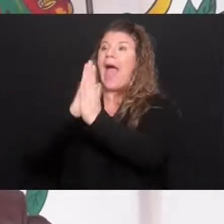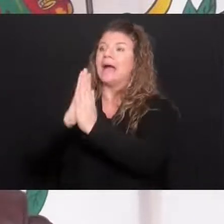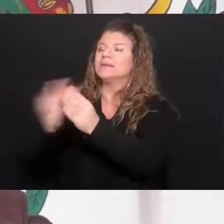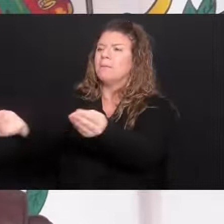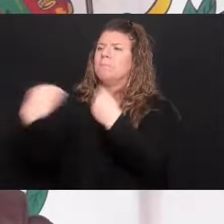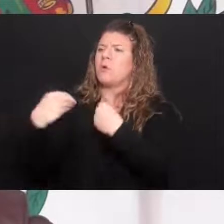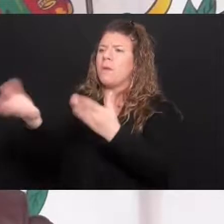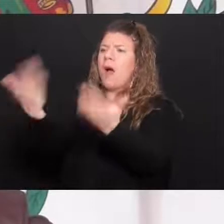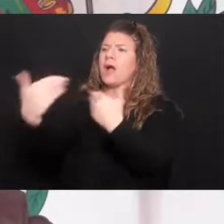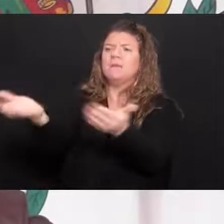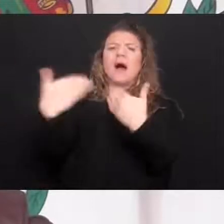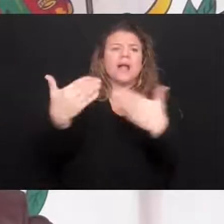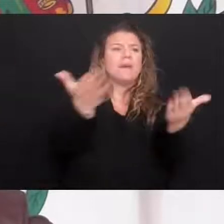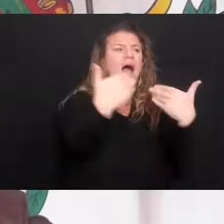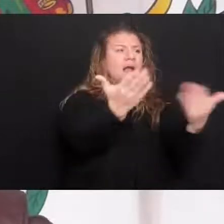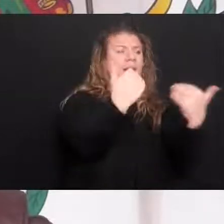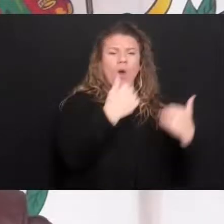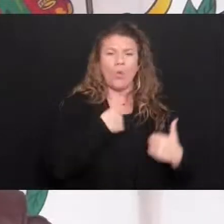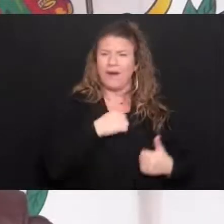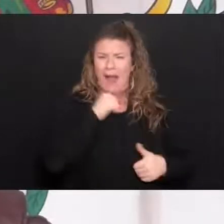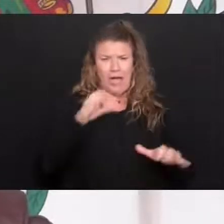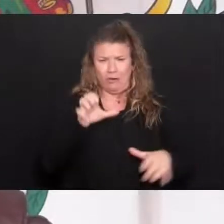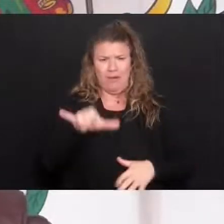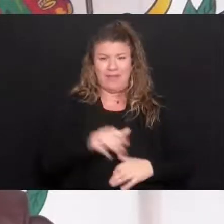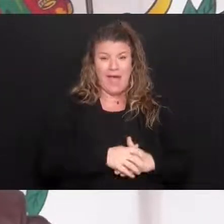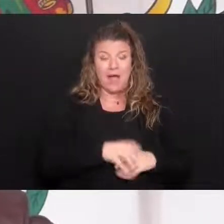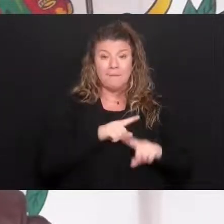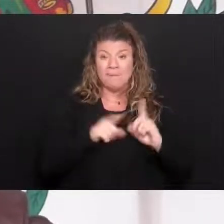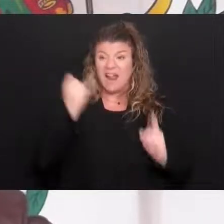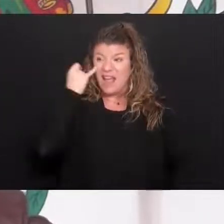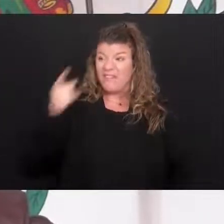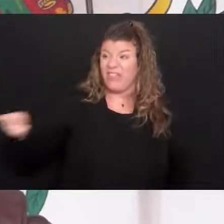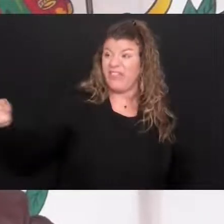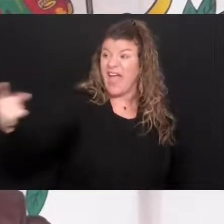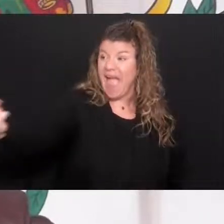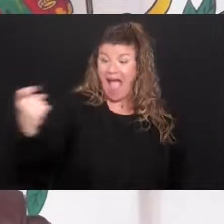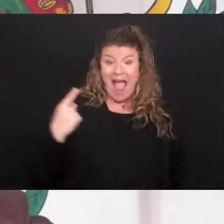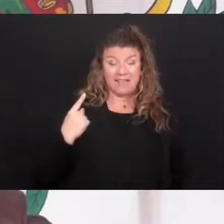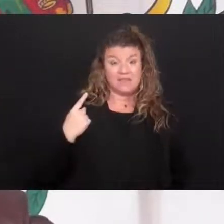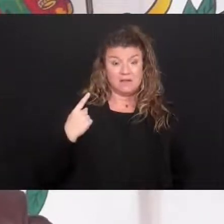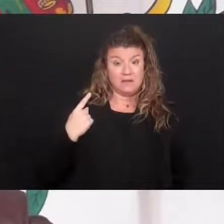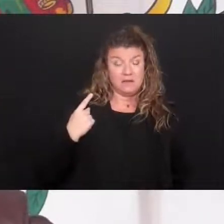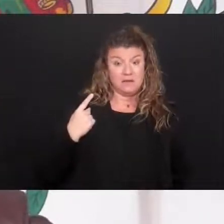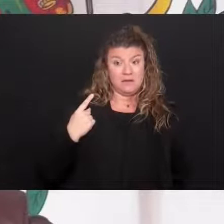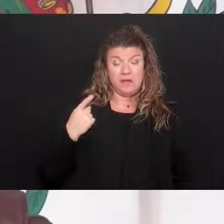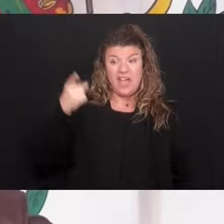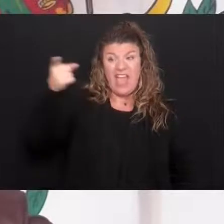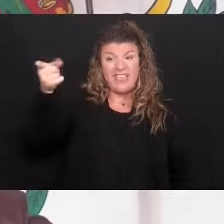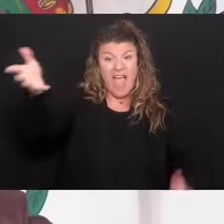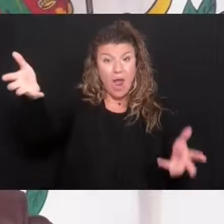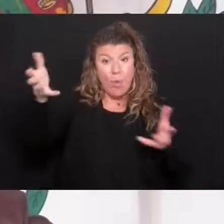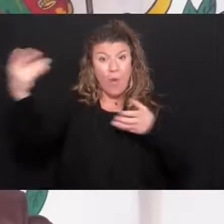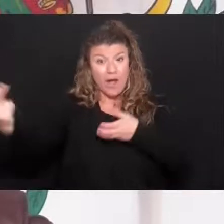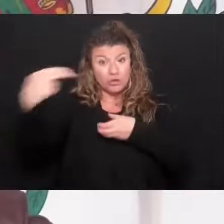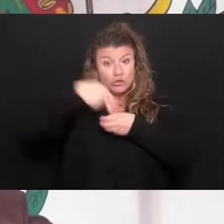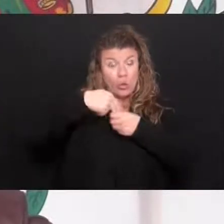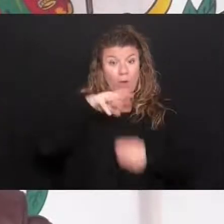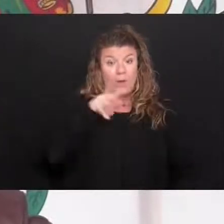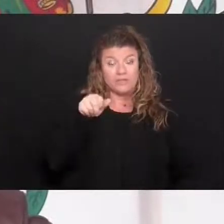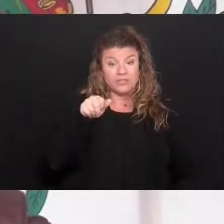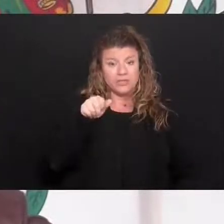here from Maryland, but at the same time, if they come asking and they want to join West